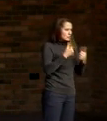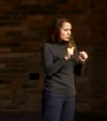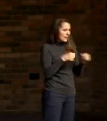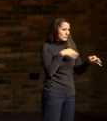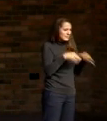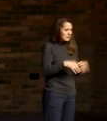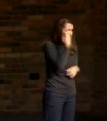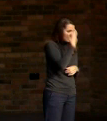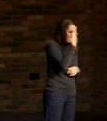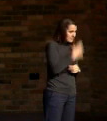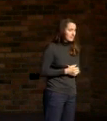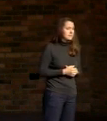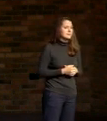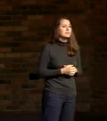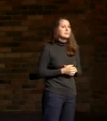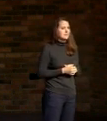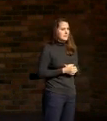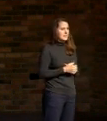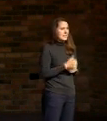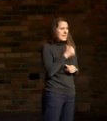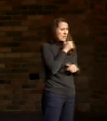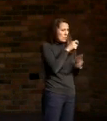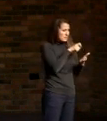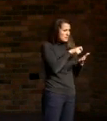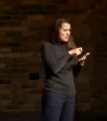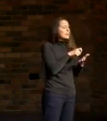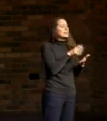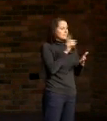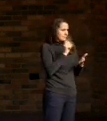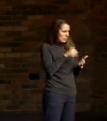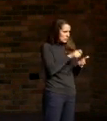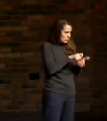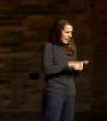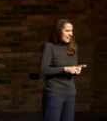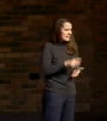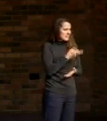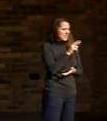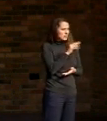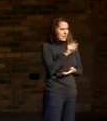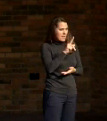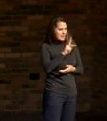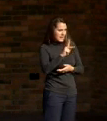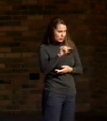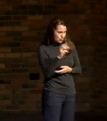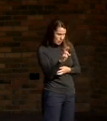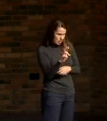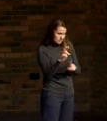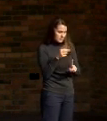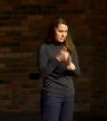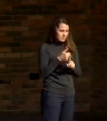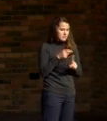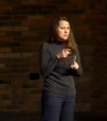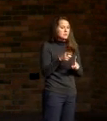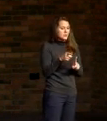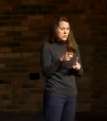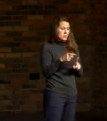reason. It was the writings of Dr. Martin Luther King Jr. who made one